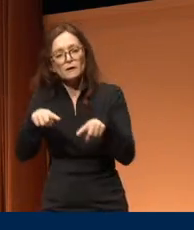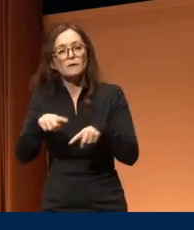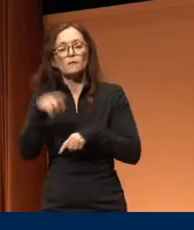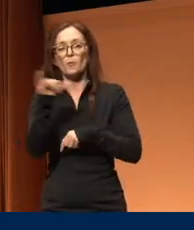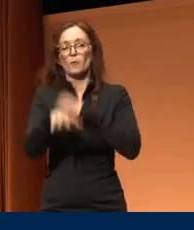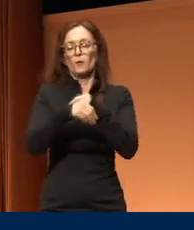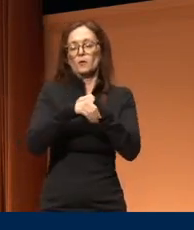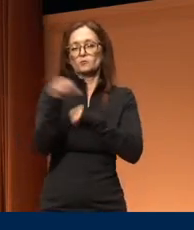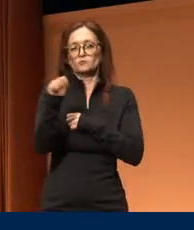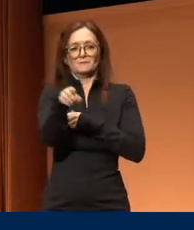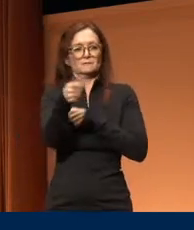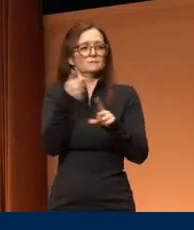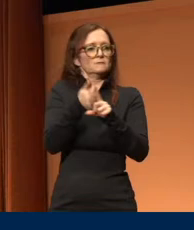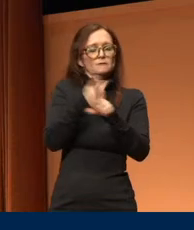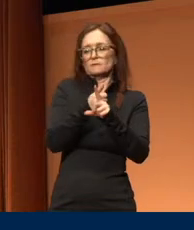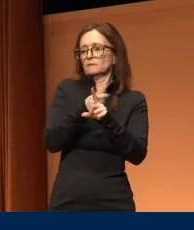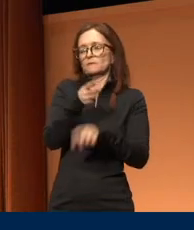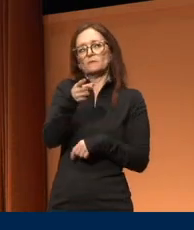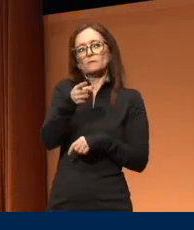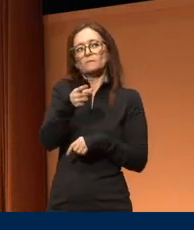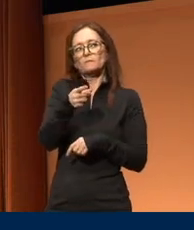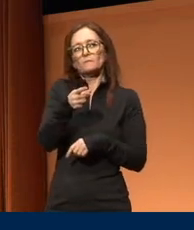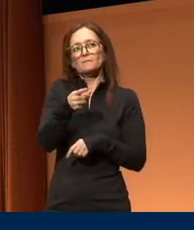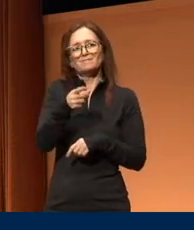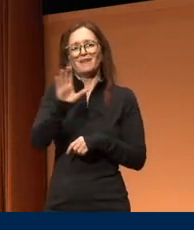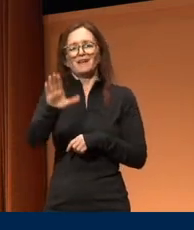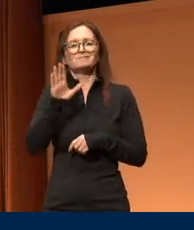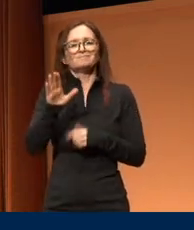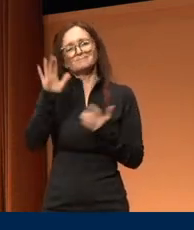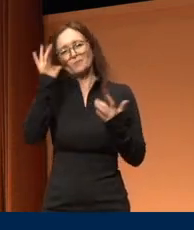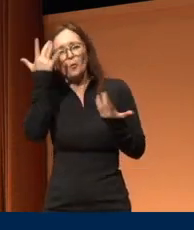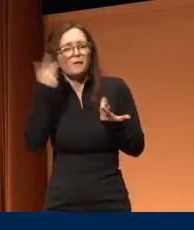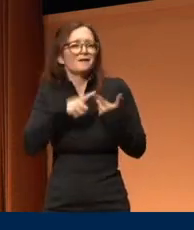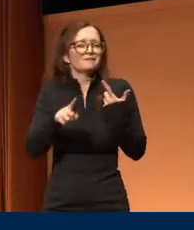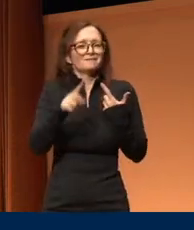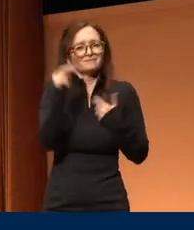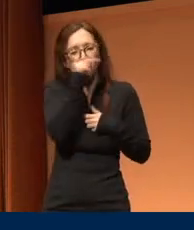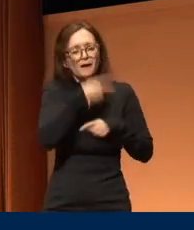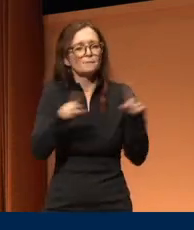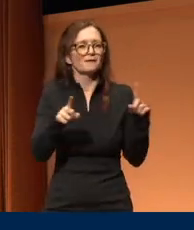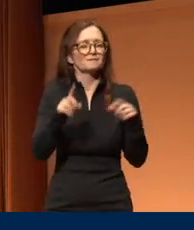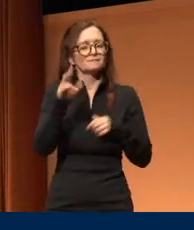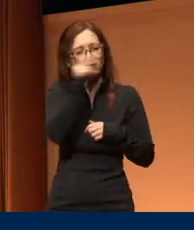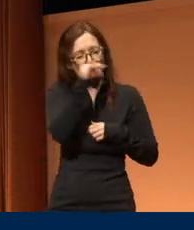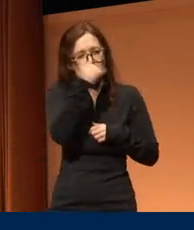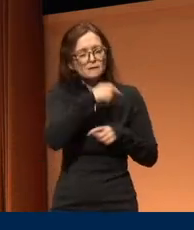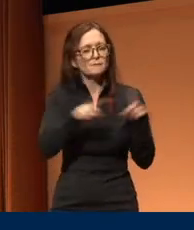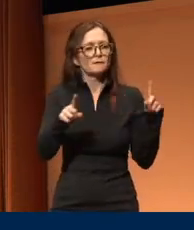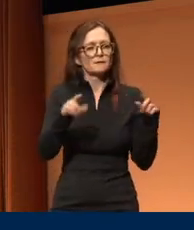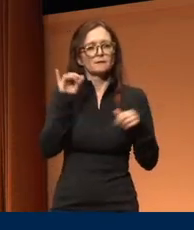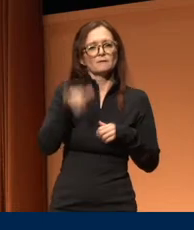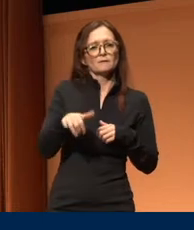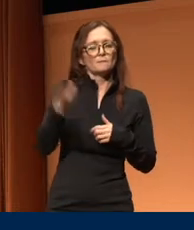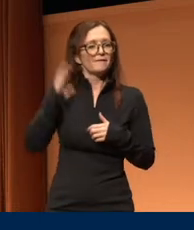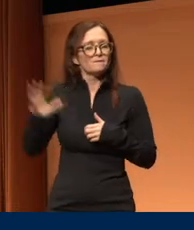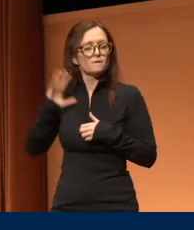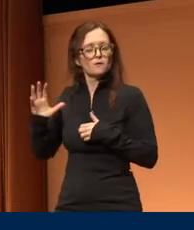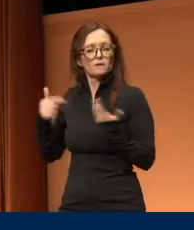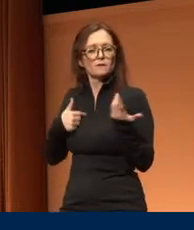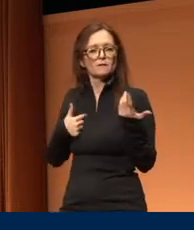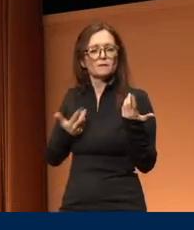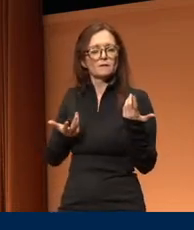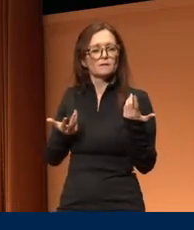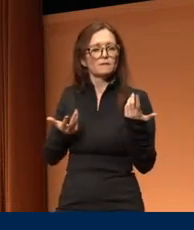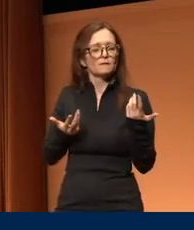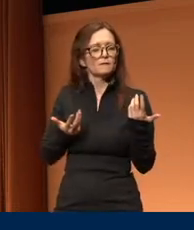Additionally, Shakespeare's own unapologetic corniness made me embrace an intuition I had started developing a few years prior in my empirical